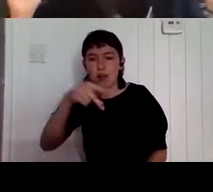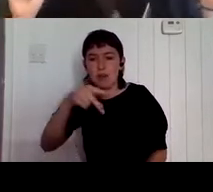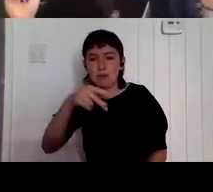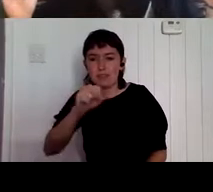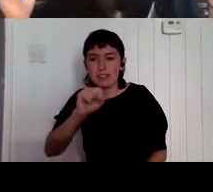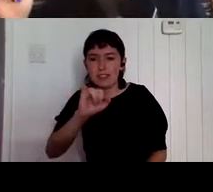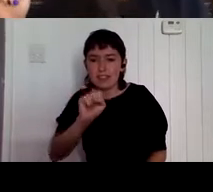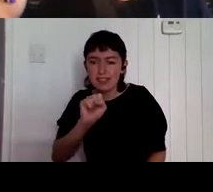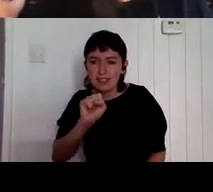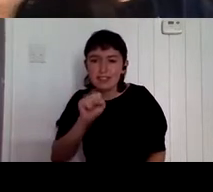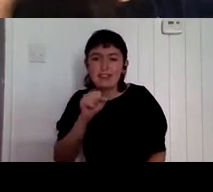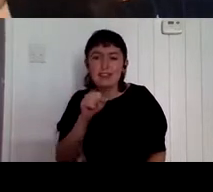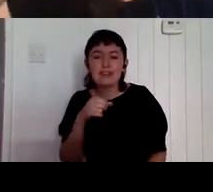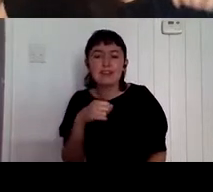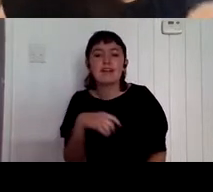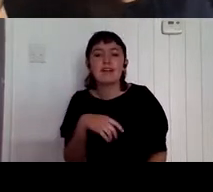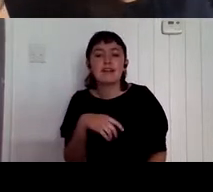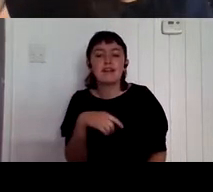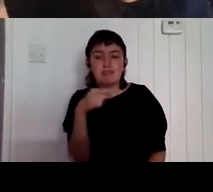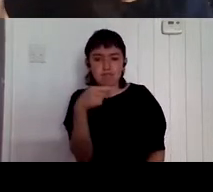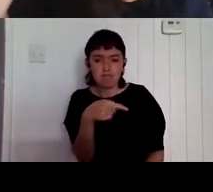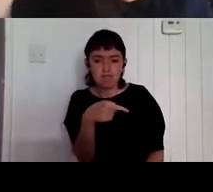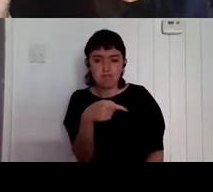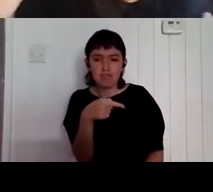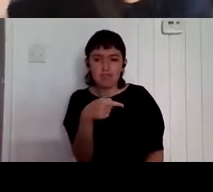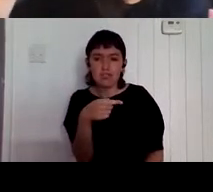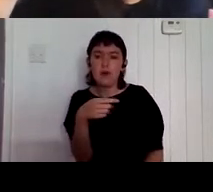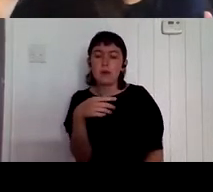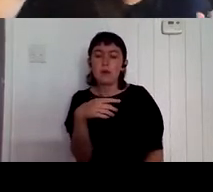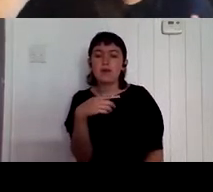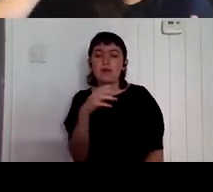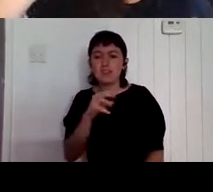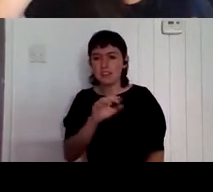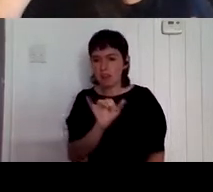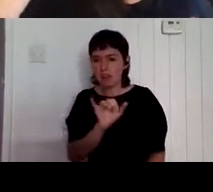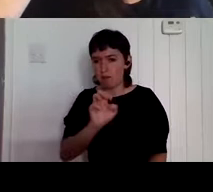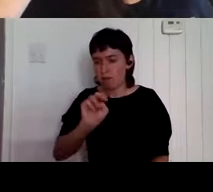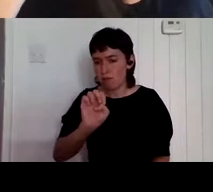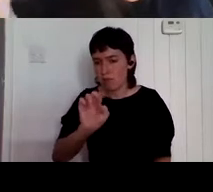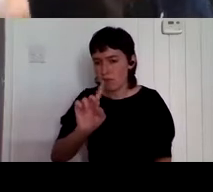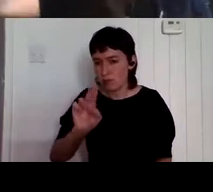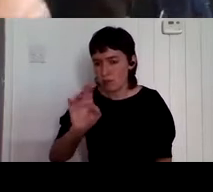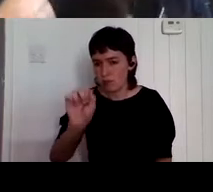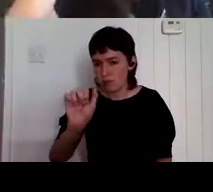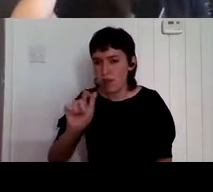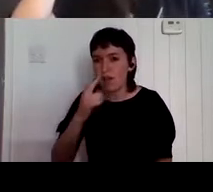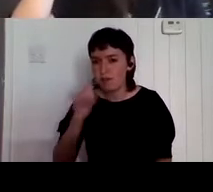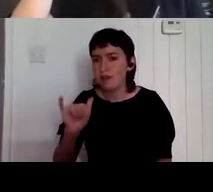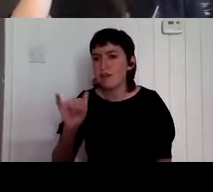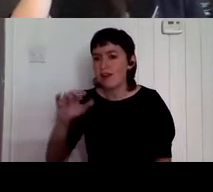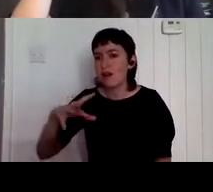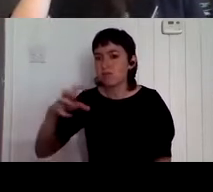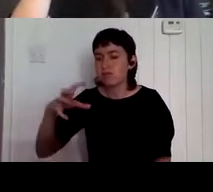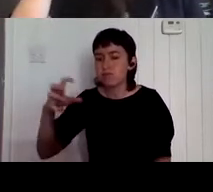that, that like, basically once it's a Medusa or like the thing that looks like a jellyfish that we think of as jellyfish, it can go backward